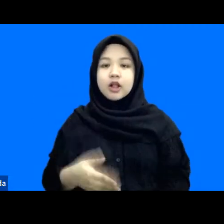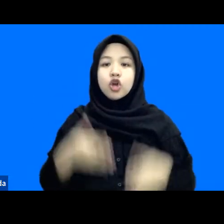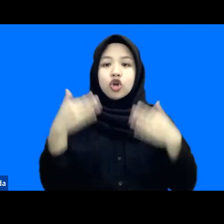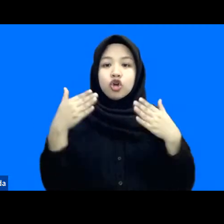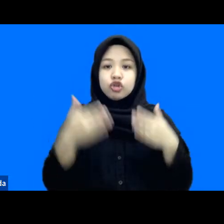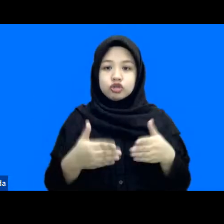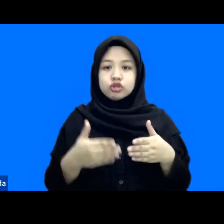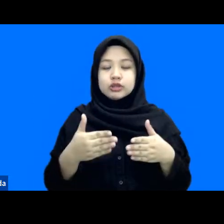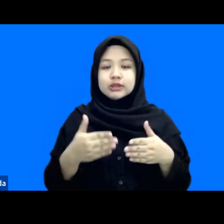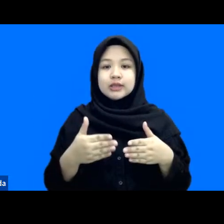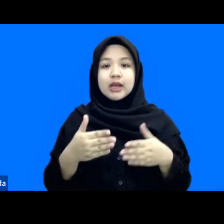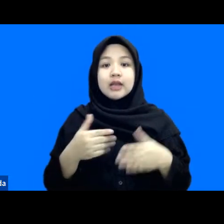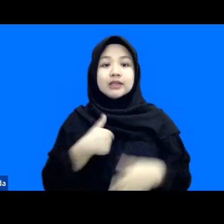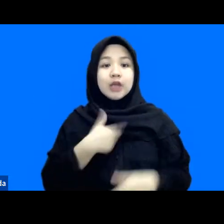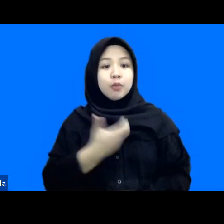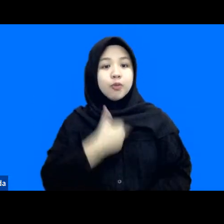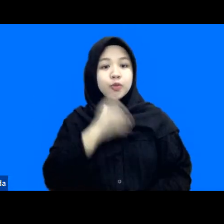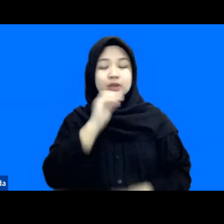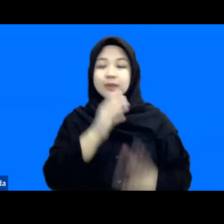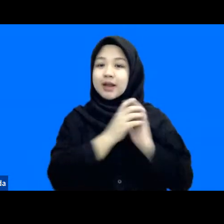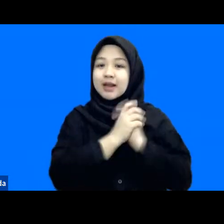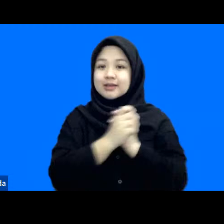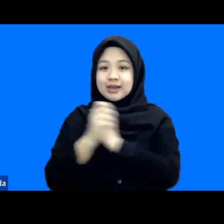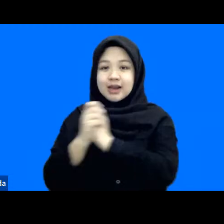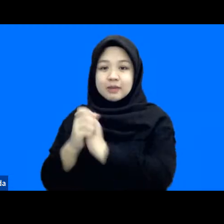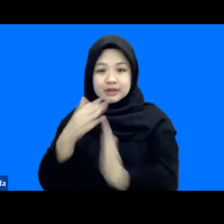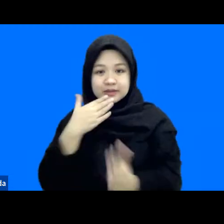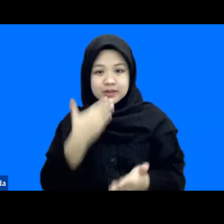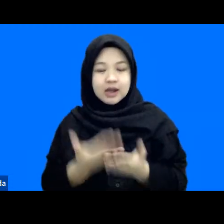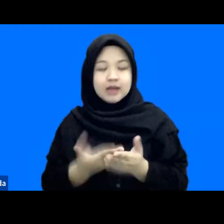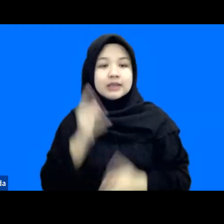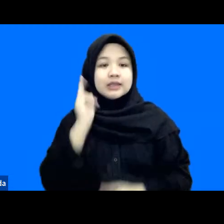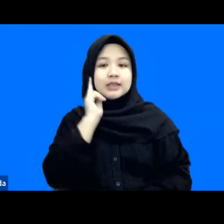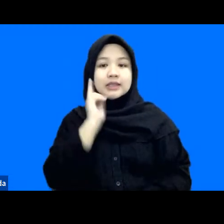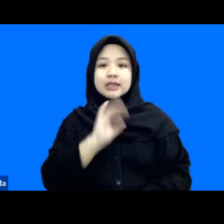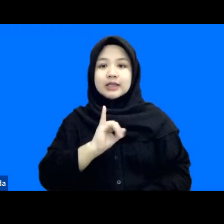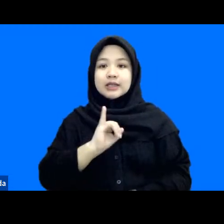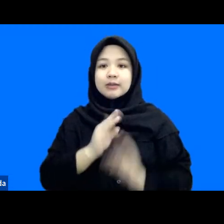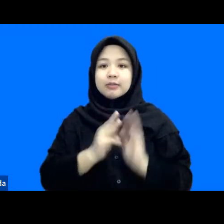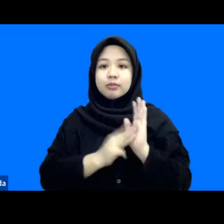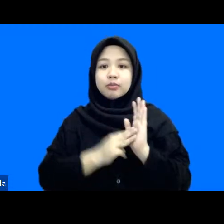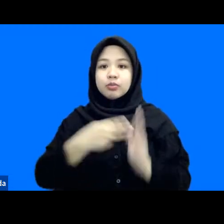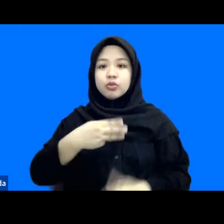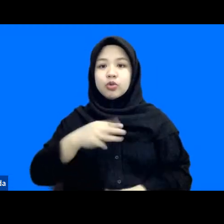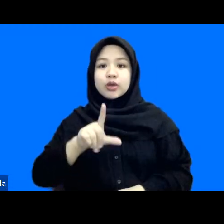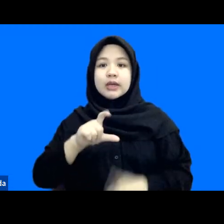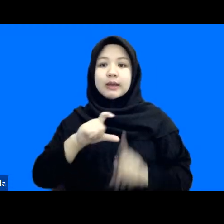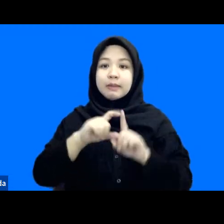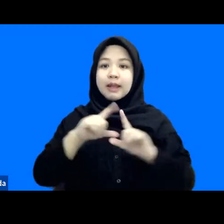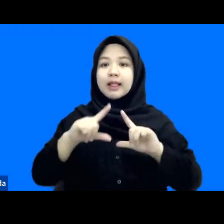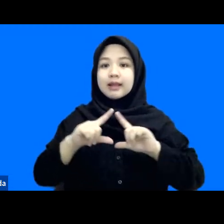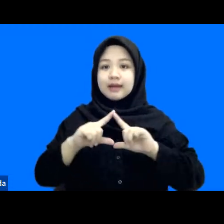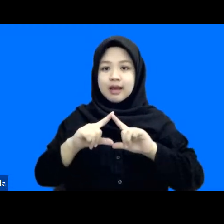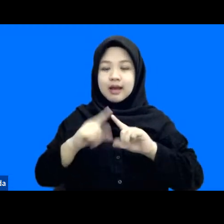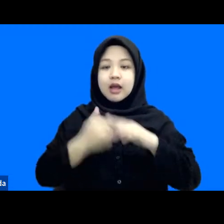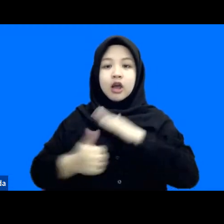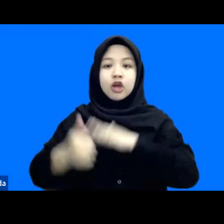to Imelda for chairing this working group.